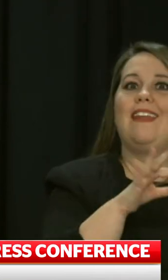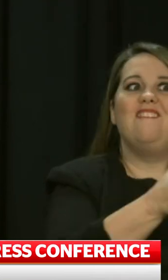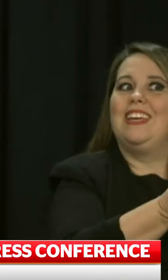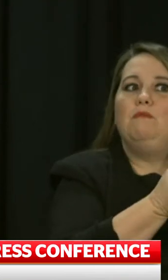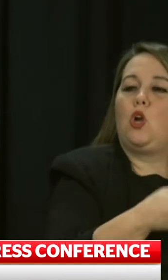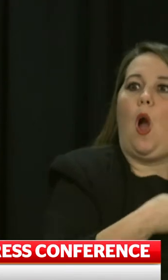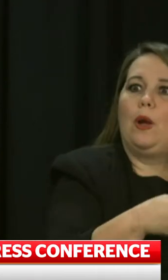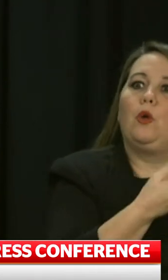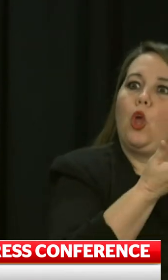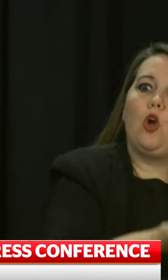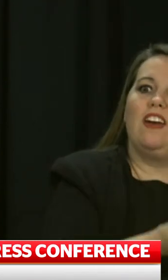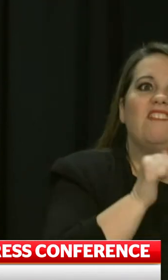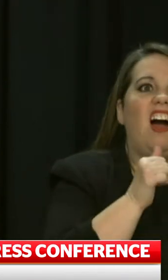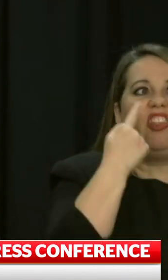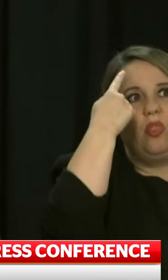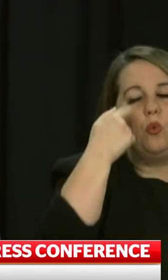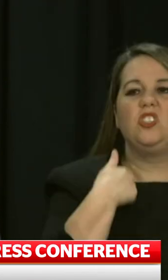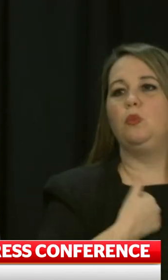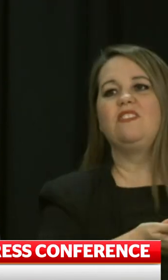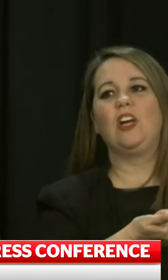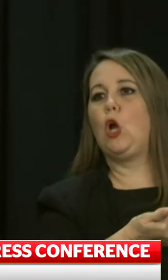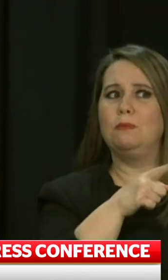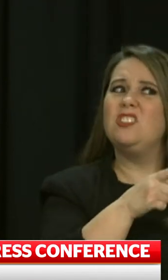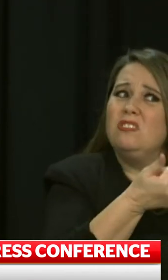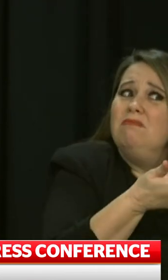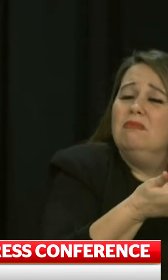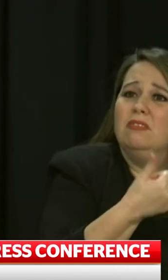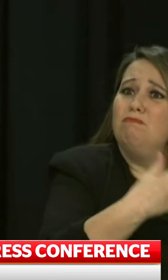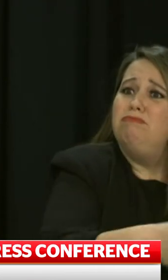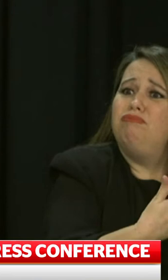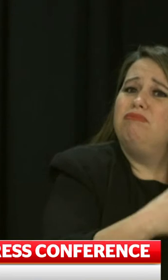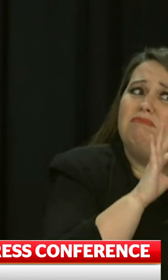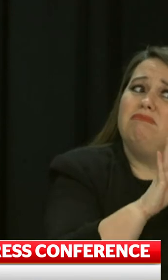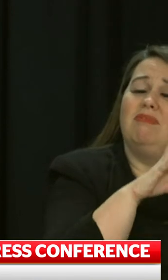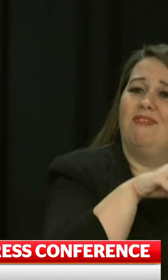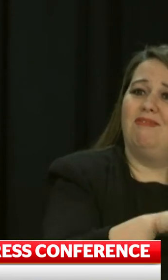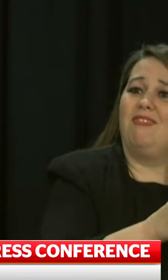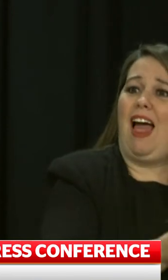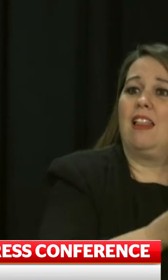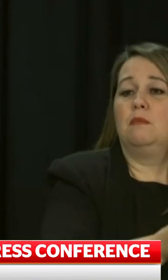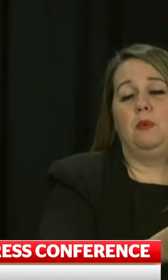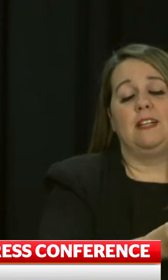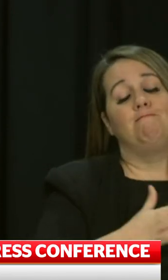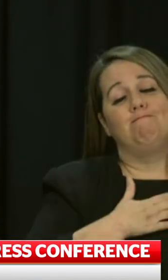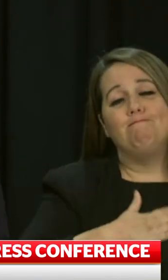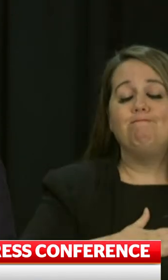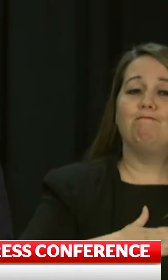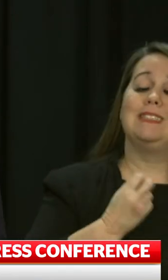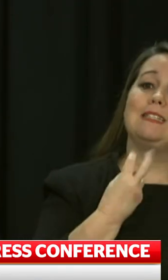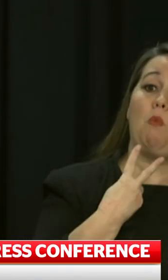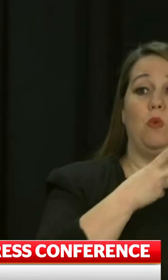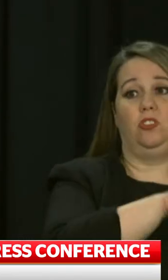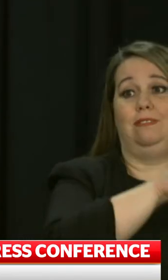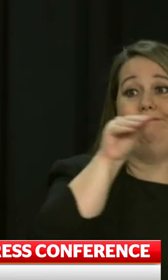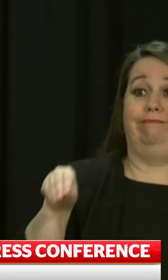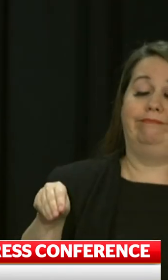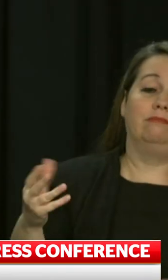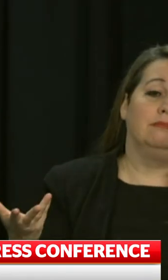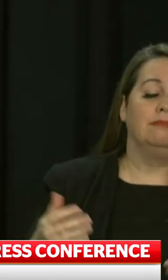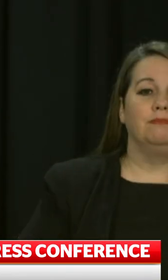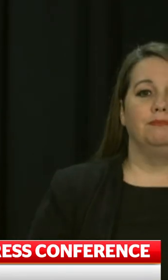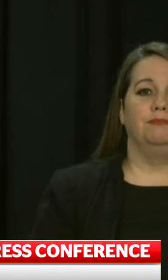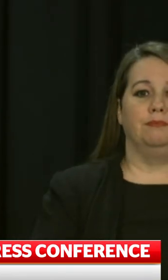I'm disappointed that she's left, but those are ultimately questions for her. Minister Little, Pātai Kia Kui, Minister. So